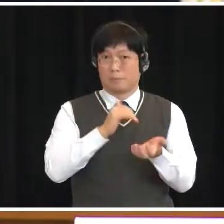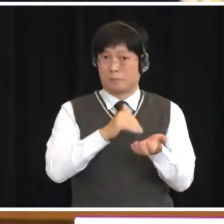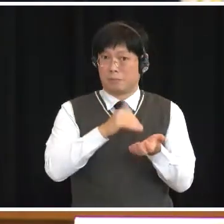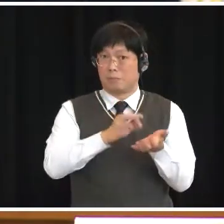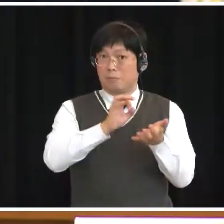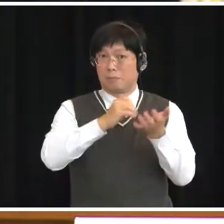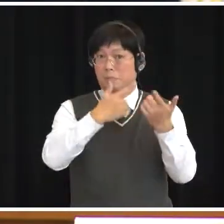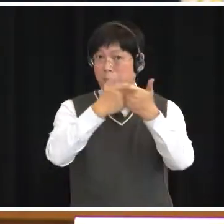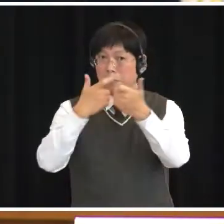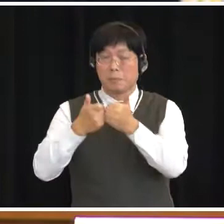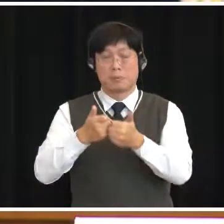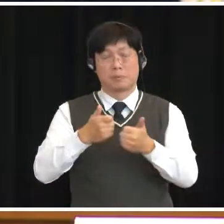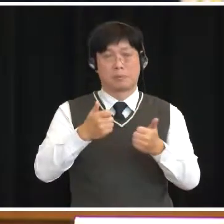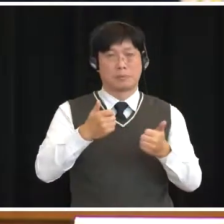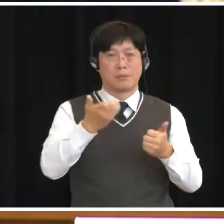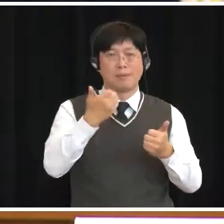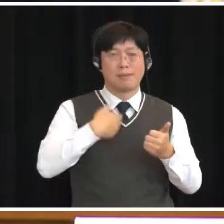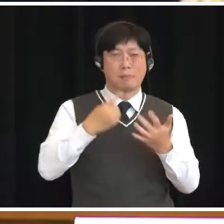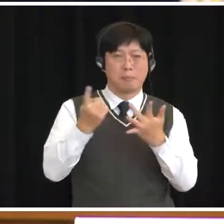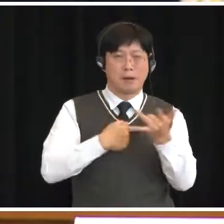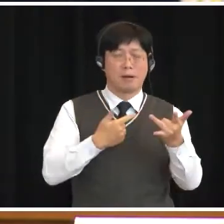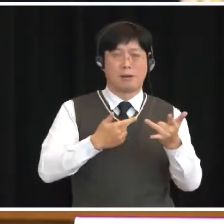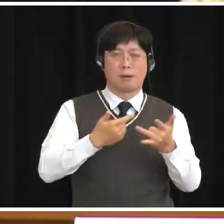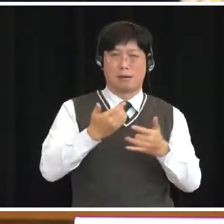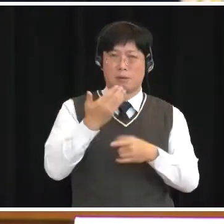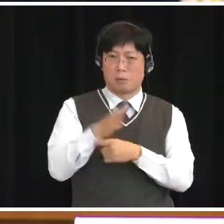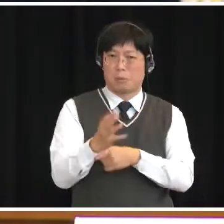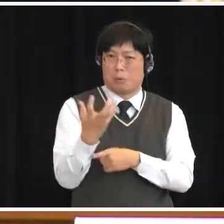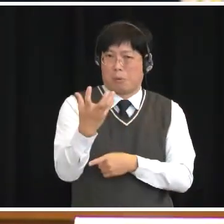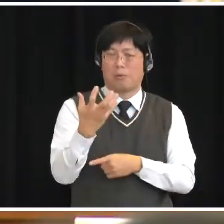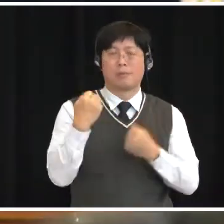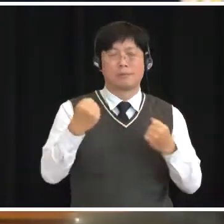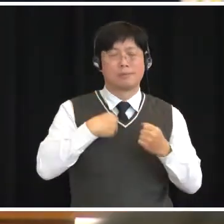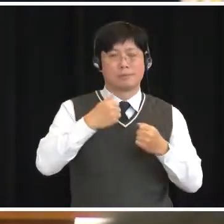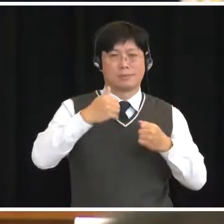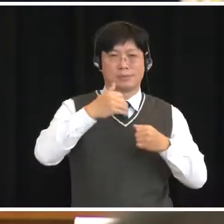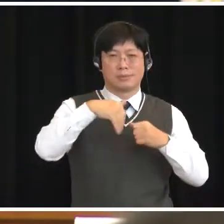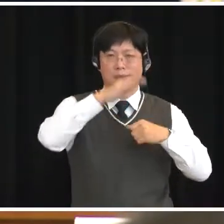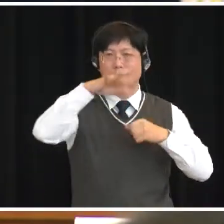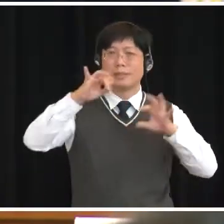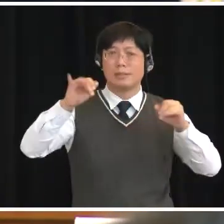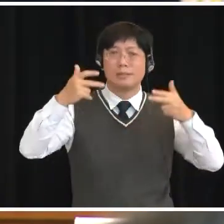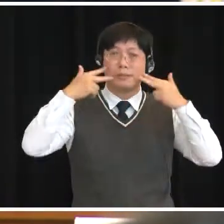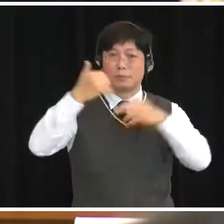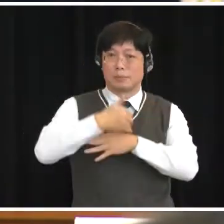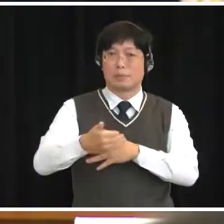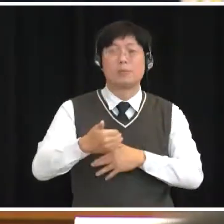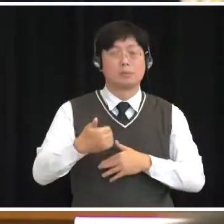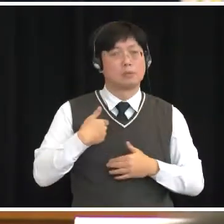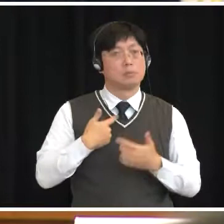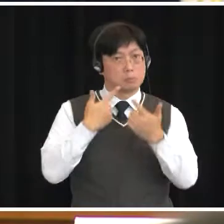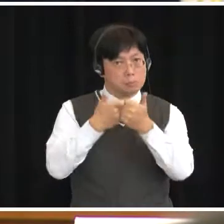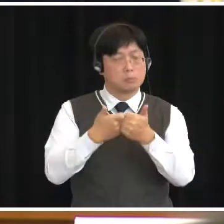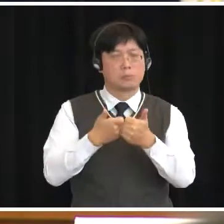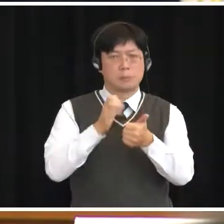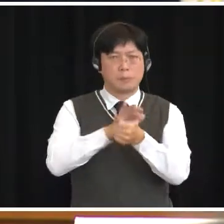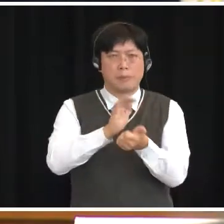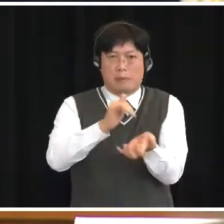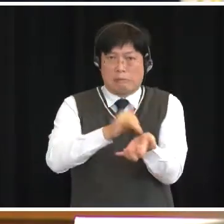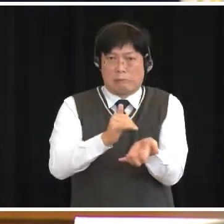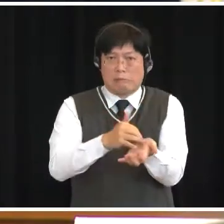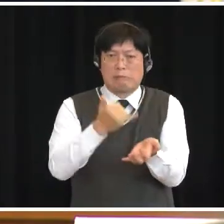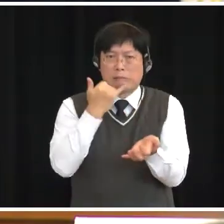these communities, so we do allocate more resources and funding. So for infant